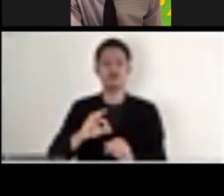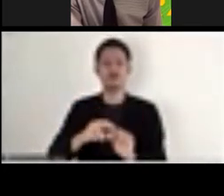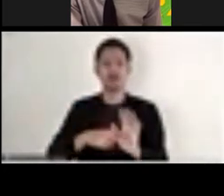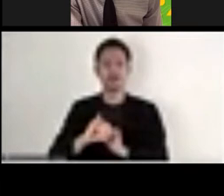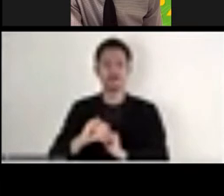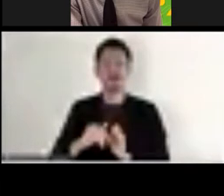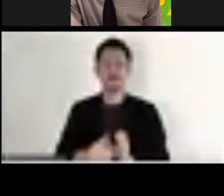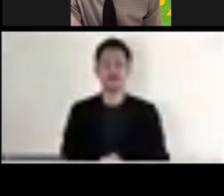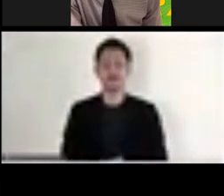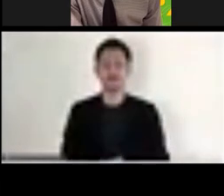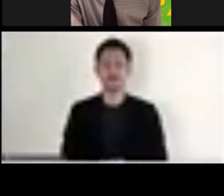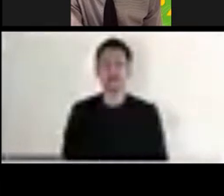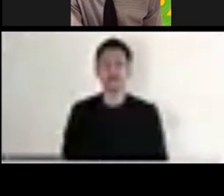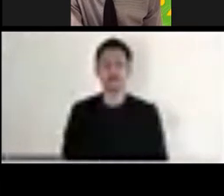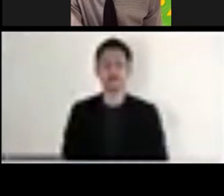bye-bye